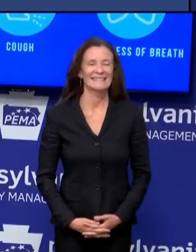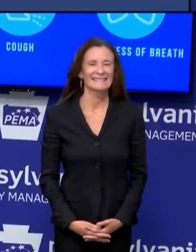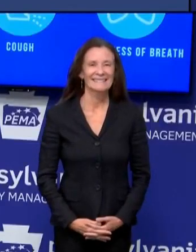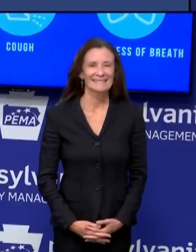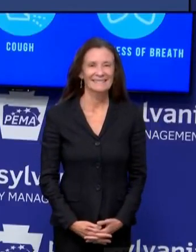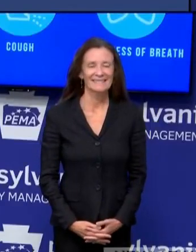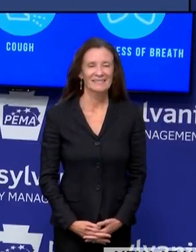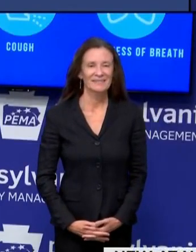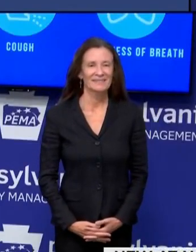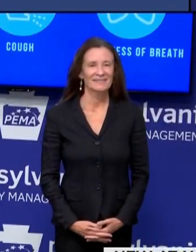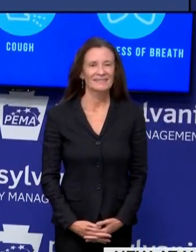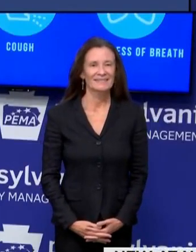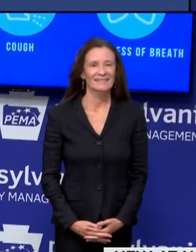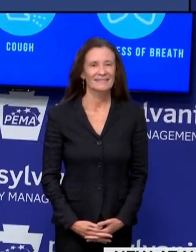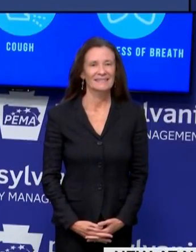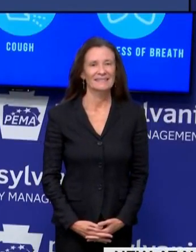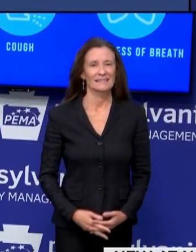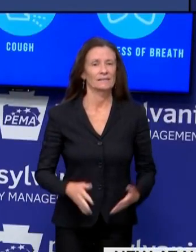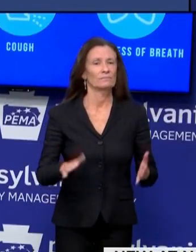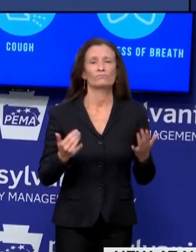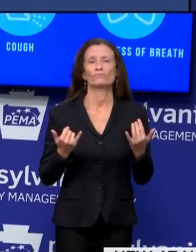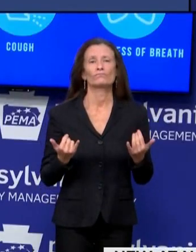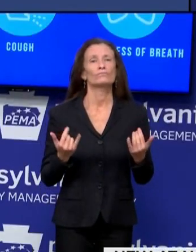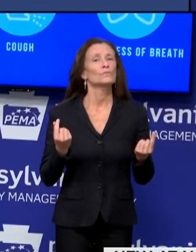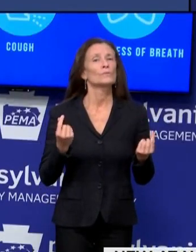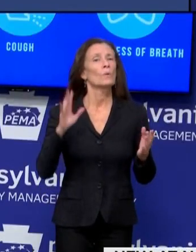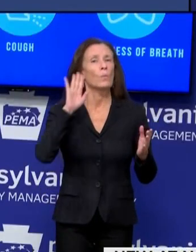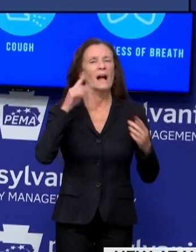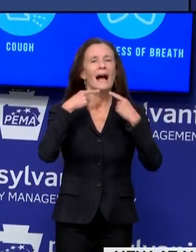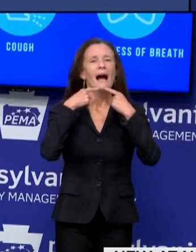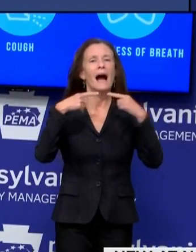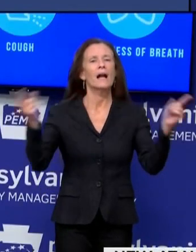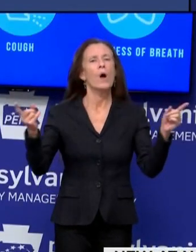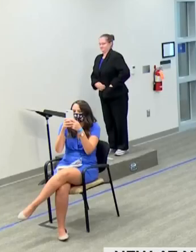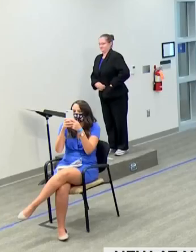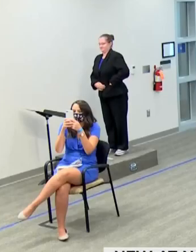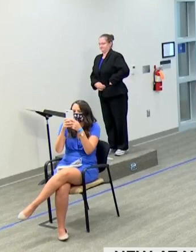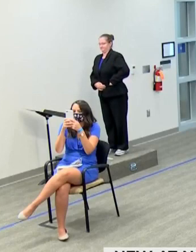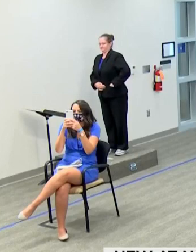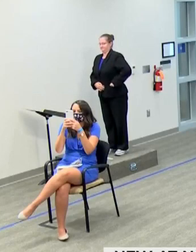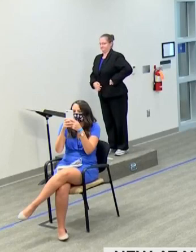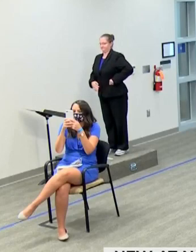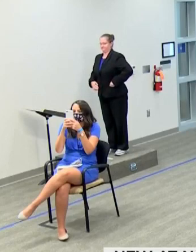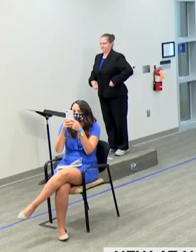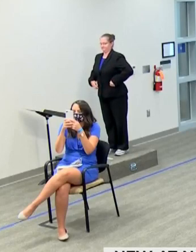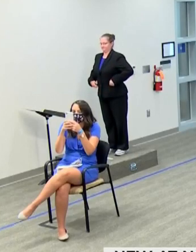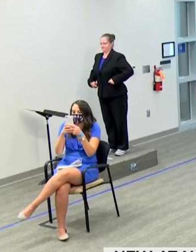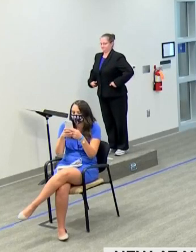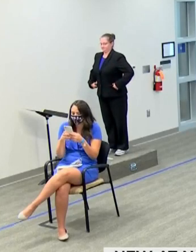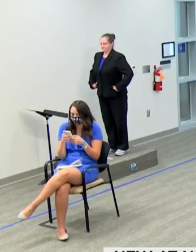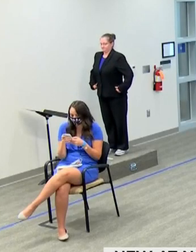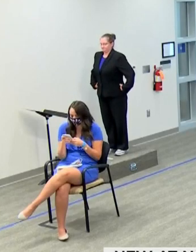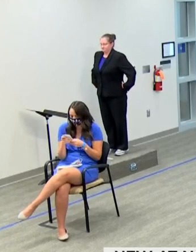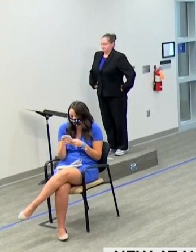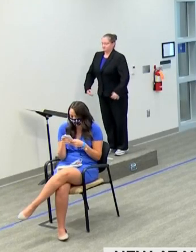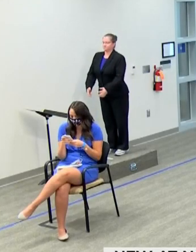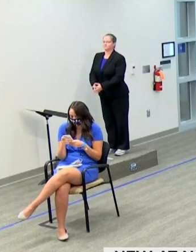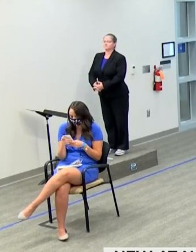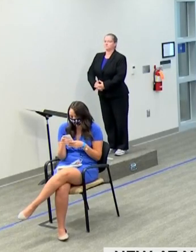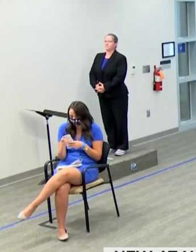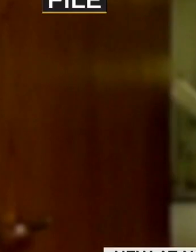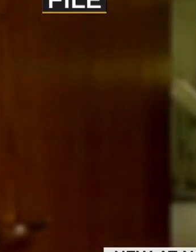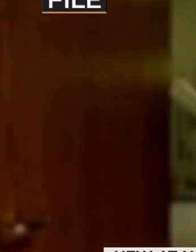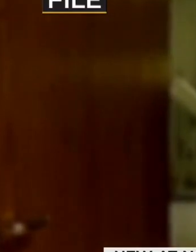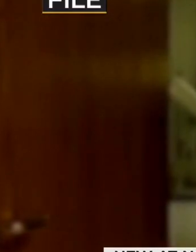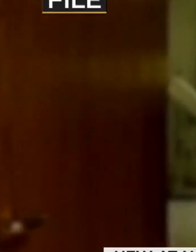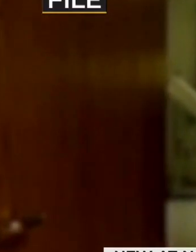This comes as Pennsylvania Department of Health Secretary Dr. Rachel Levine released updated guidance for nursing home facilities. Now everything